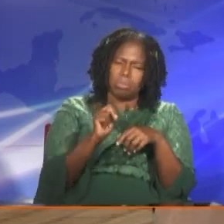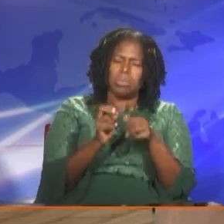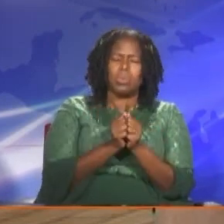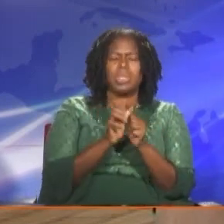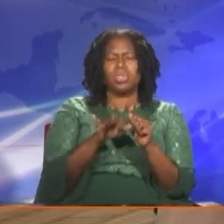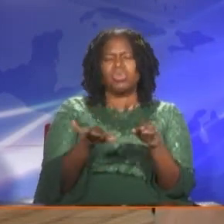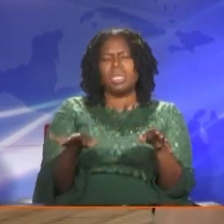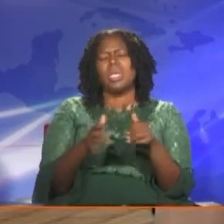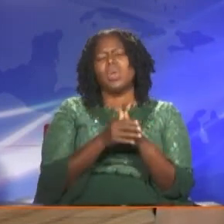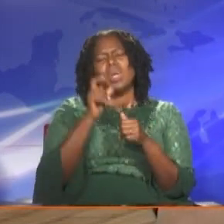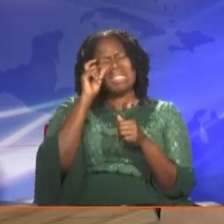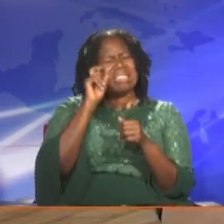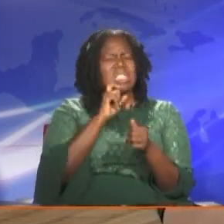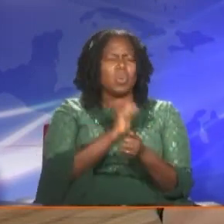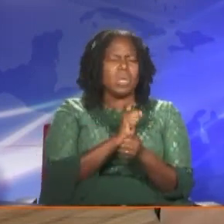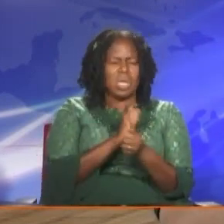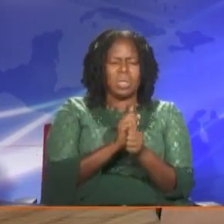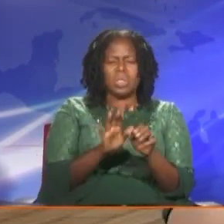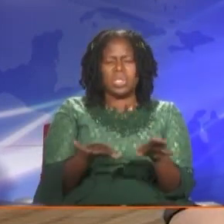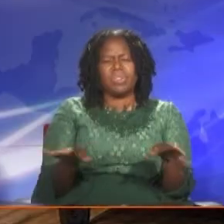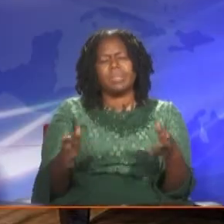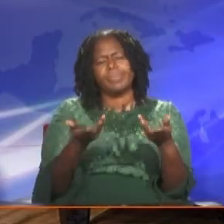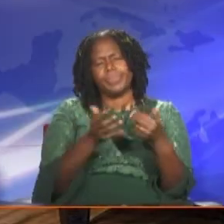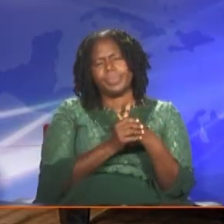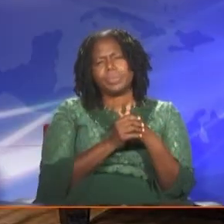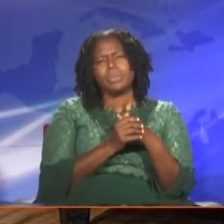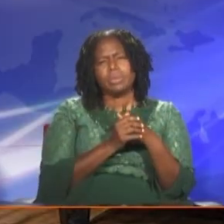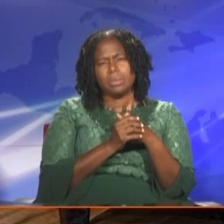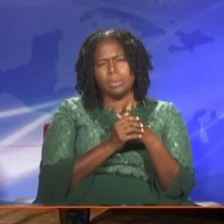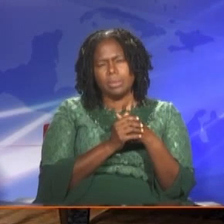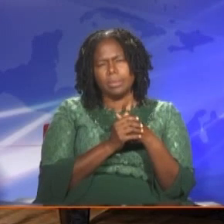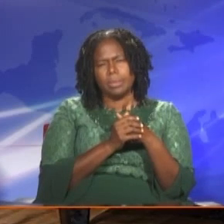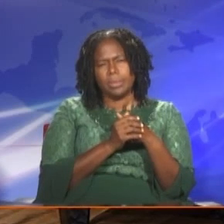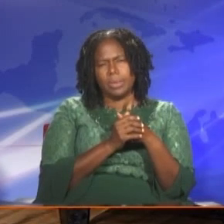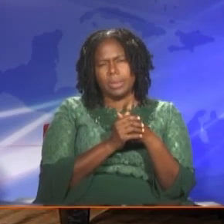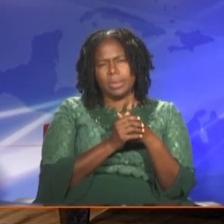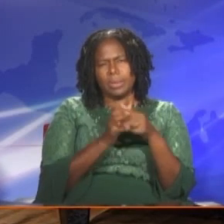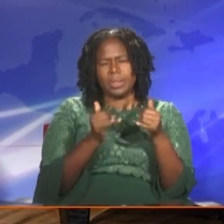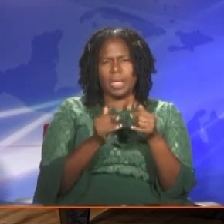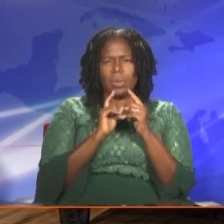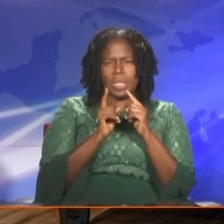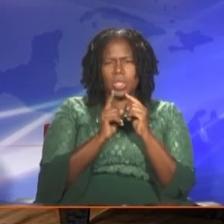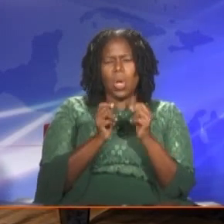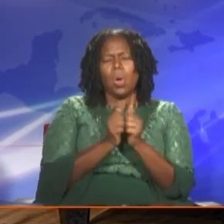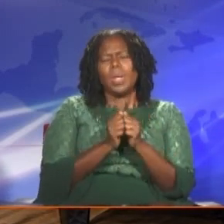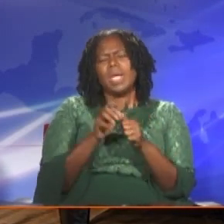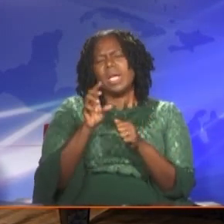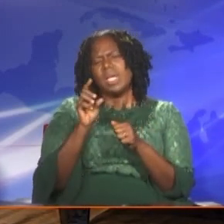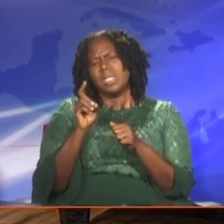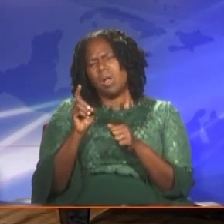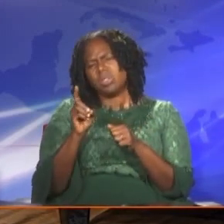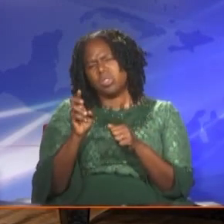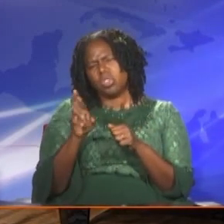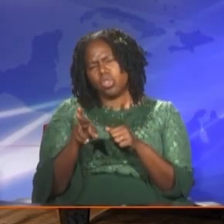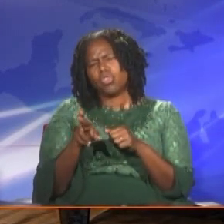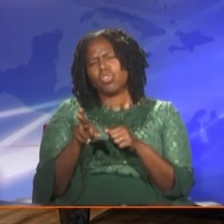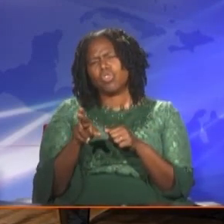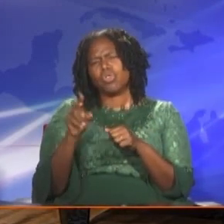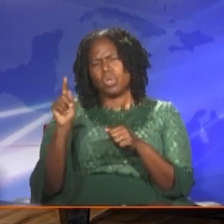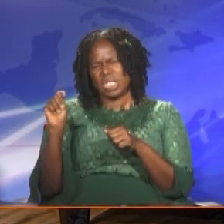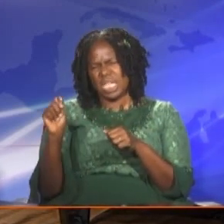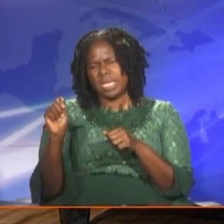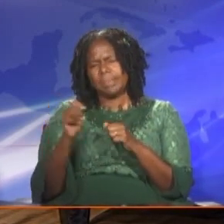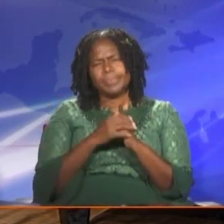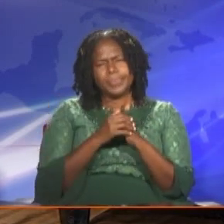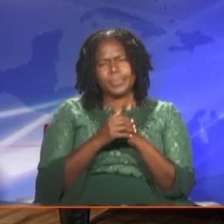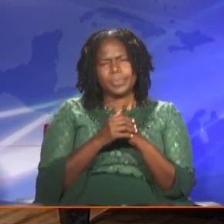line for them. Correct. I want to get back to Dr. Taklal Singh because I know you were talking about strategies as well that we can adopt to address